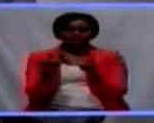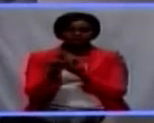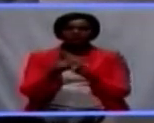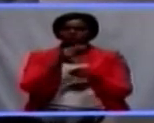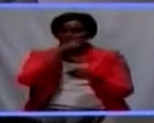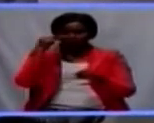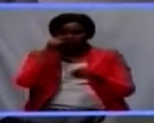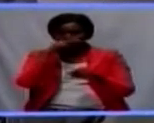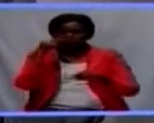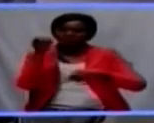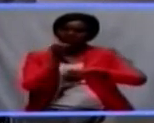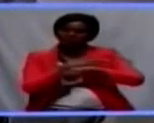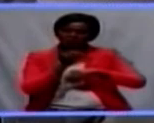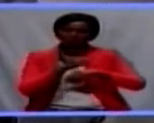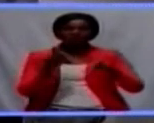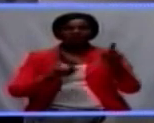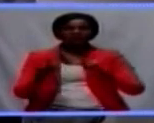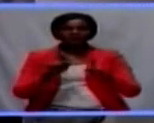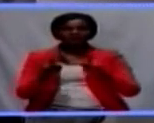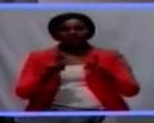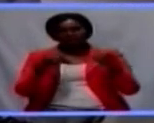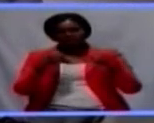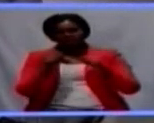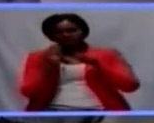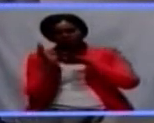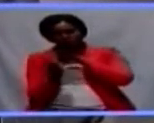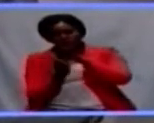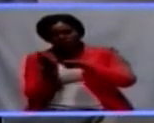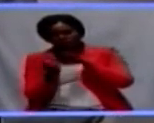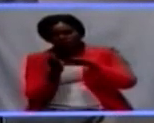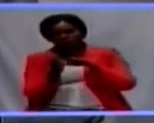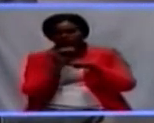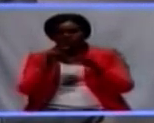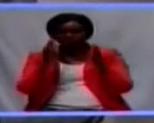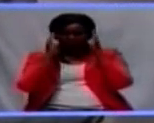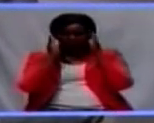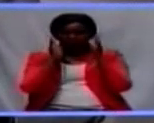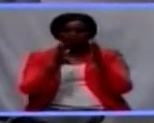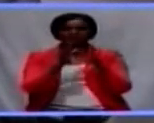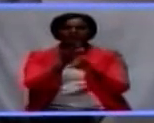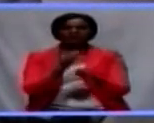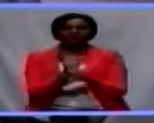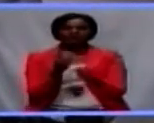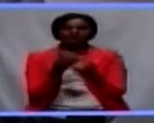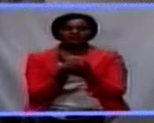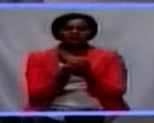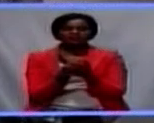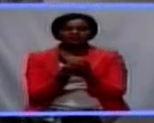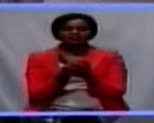normal. You know, people always plan to smuggle. You receive income. Even if you are